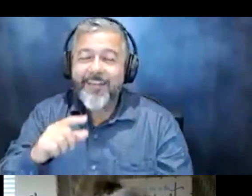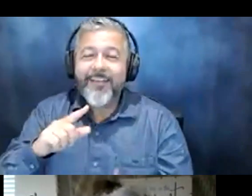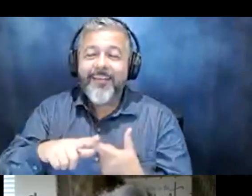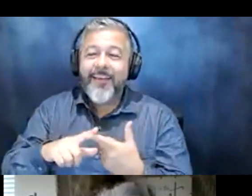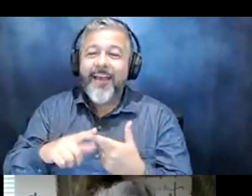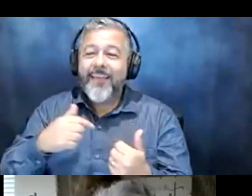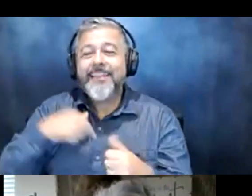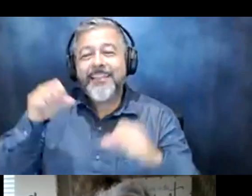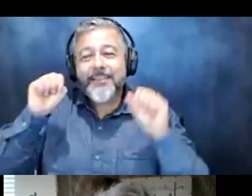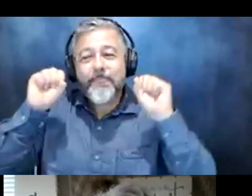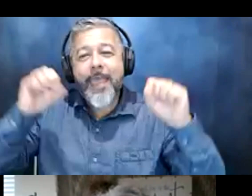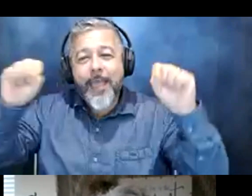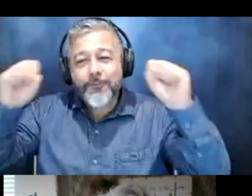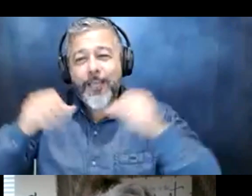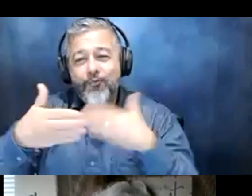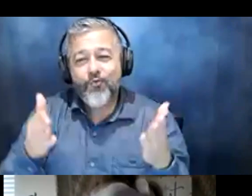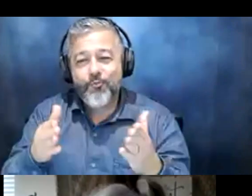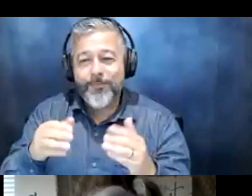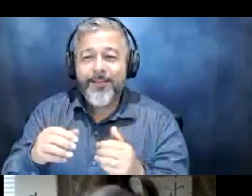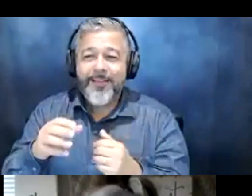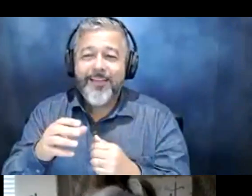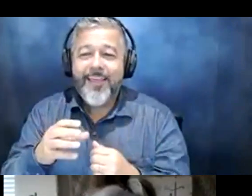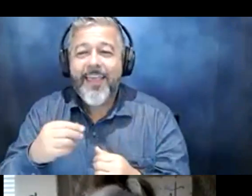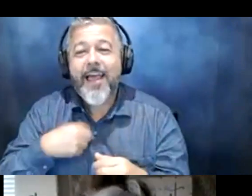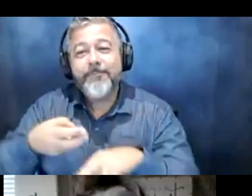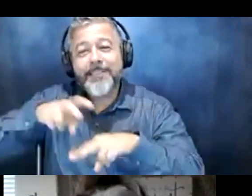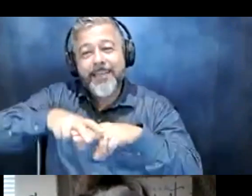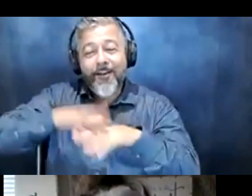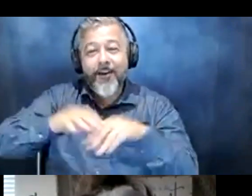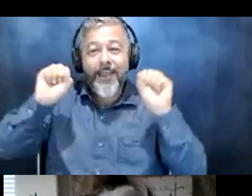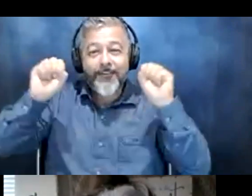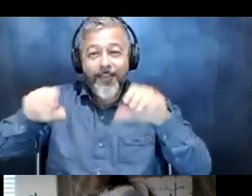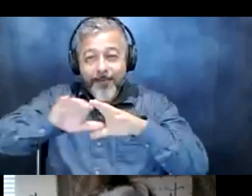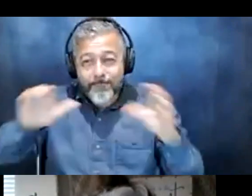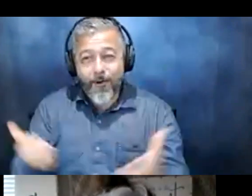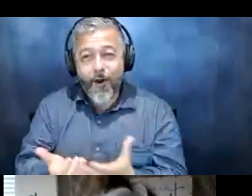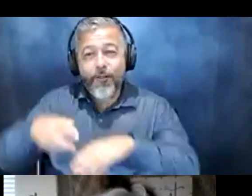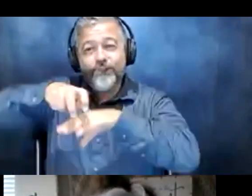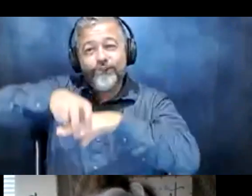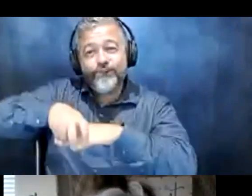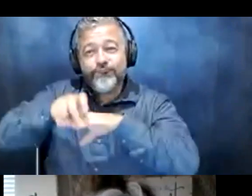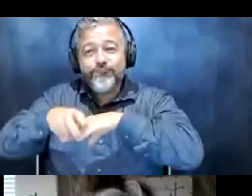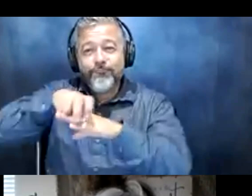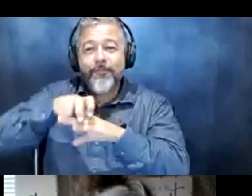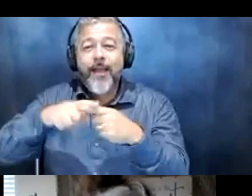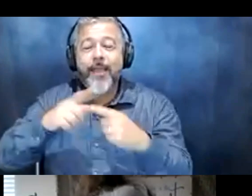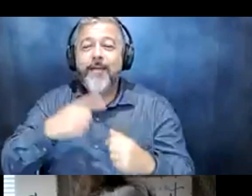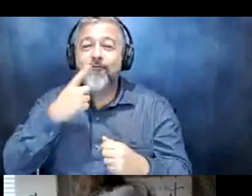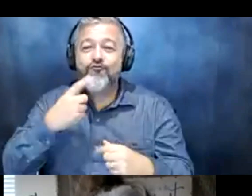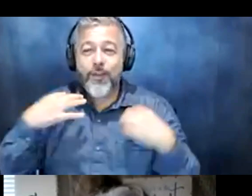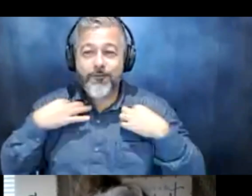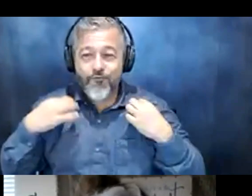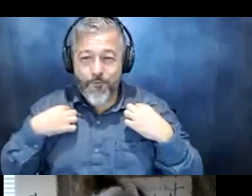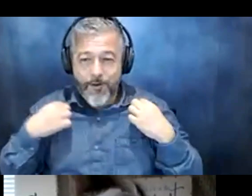it. And I am sitting on my exercise ball. I have a red sweater on and mostly salty colored